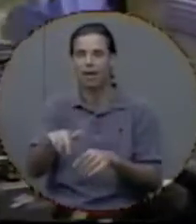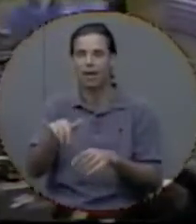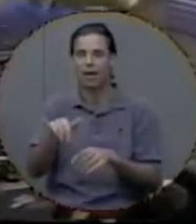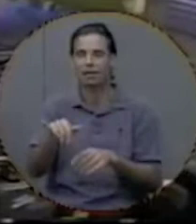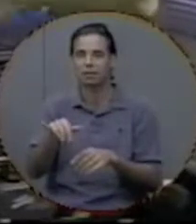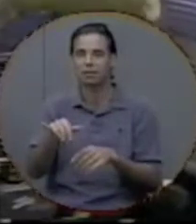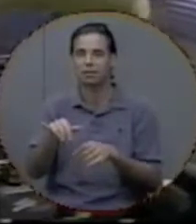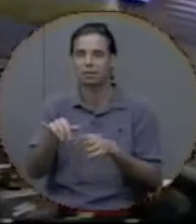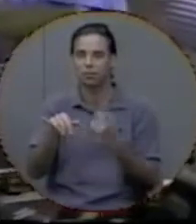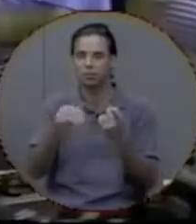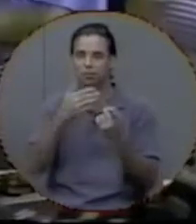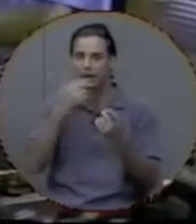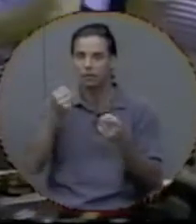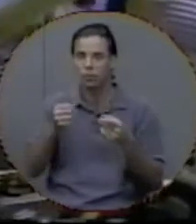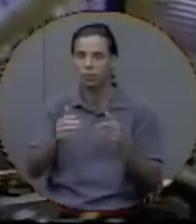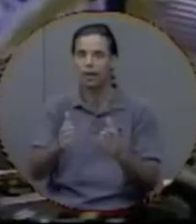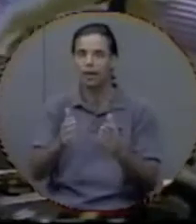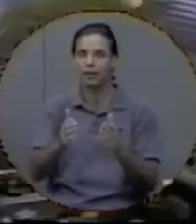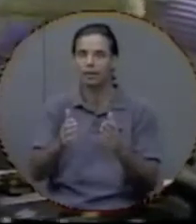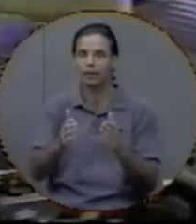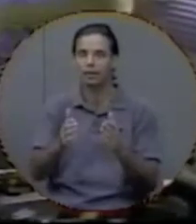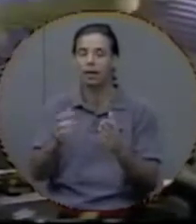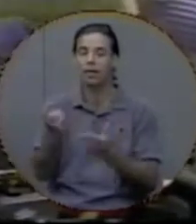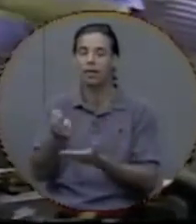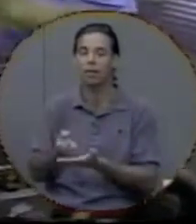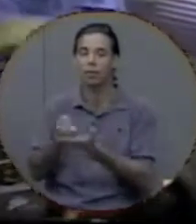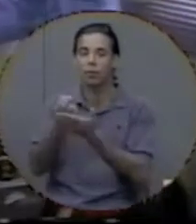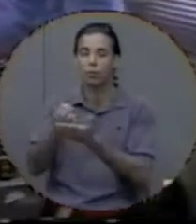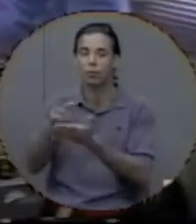was the best way. The rehab